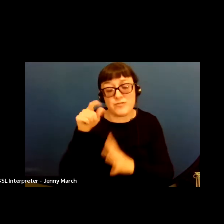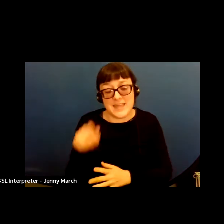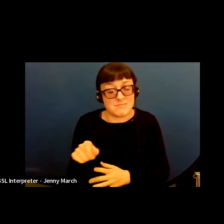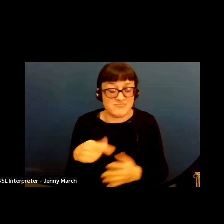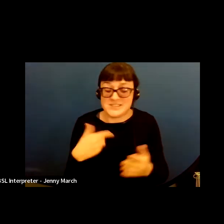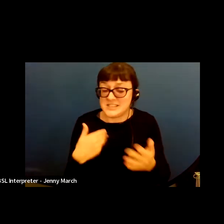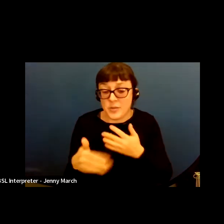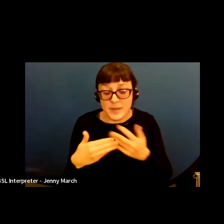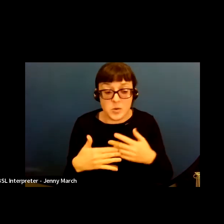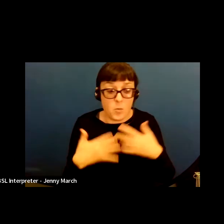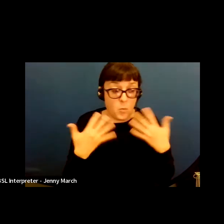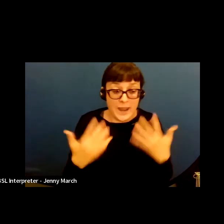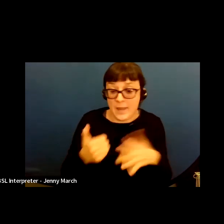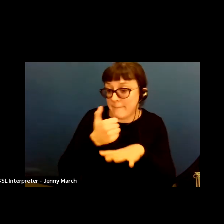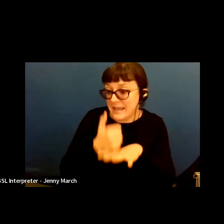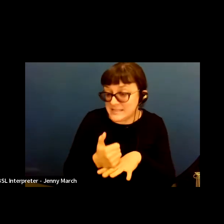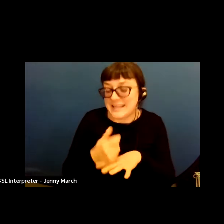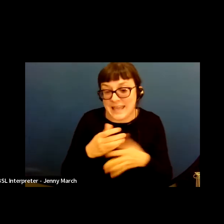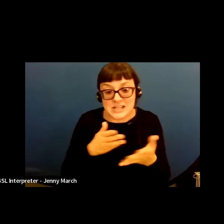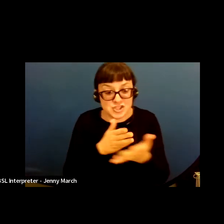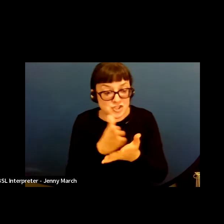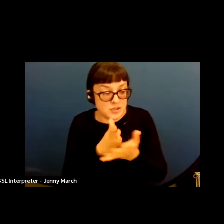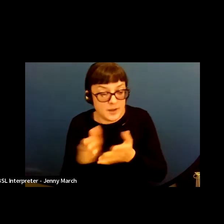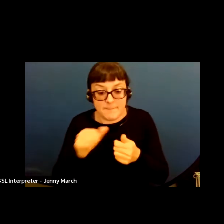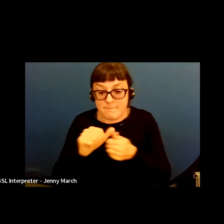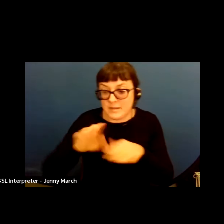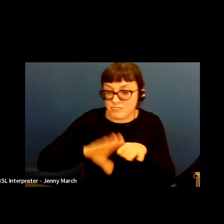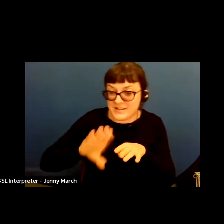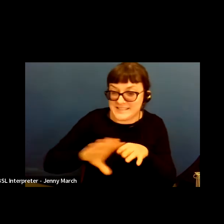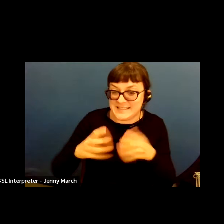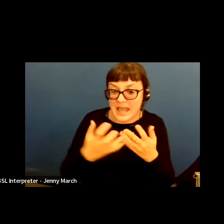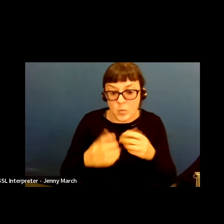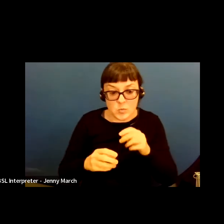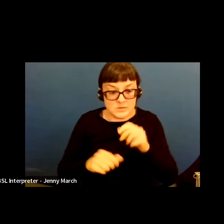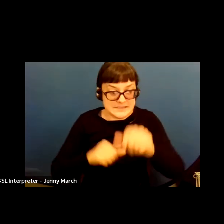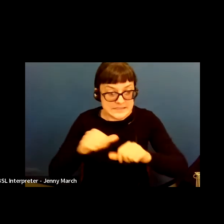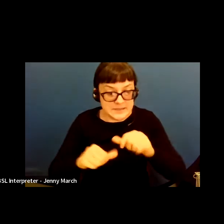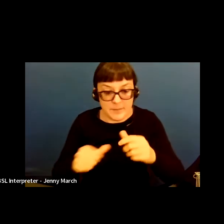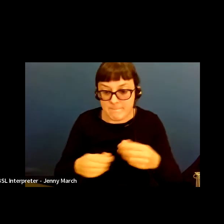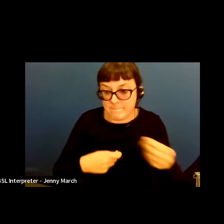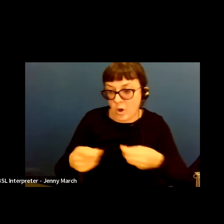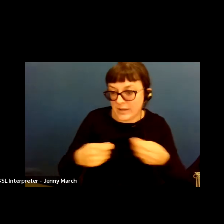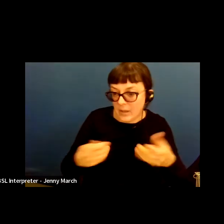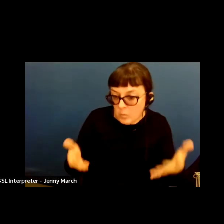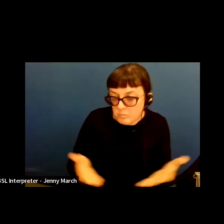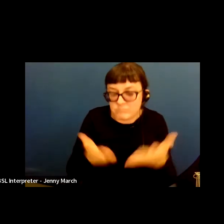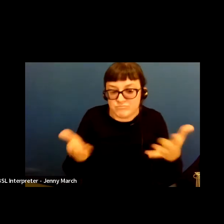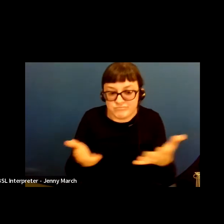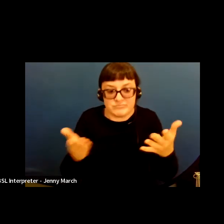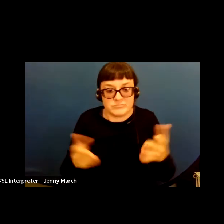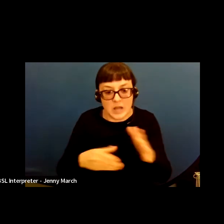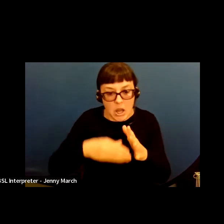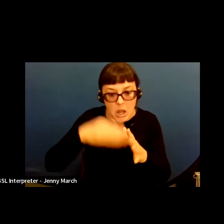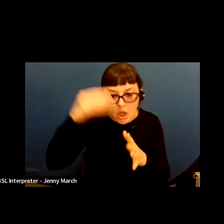world. I think we can share best practice on how we strengthen our systems, how we shape our markets, how we learn and build